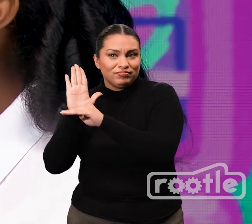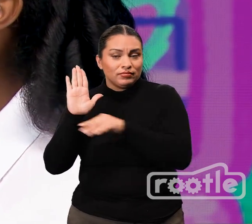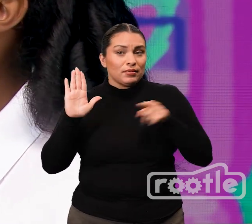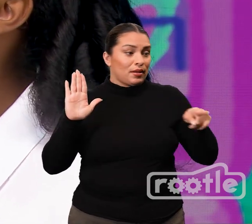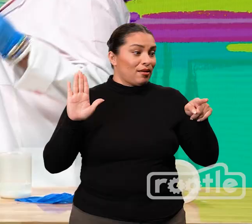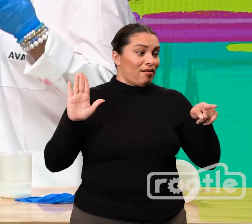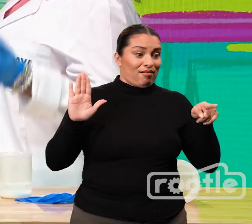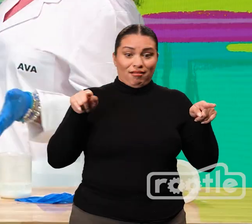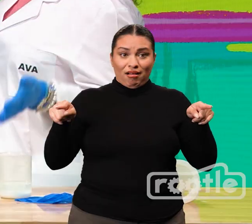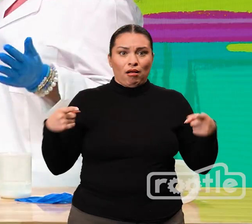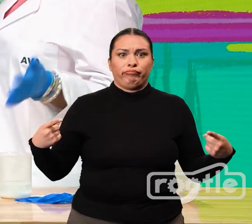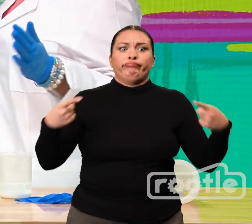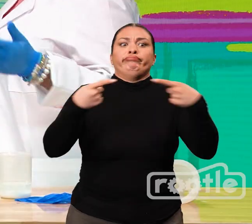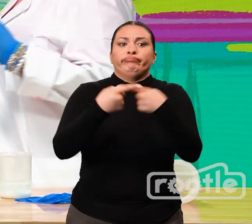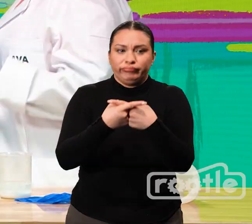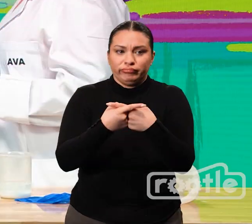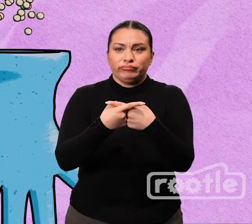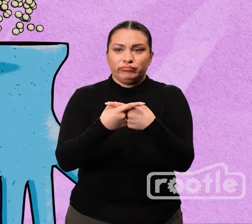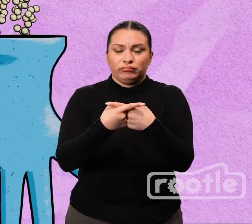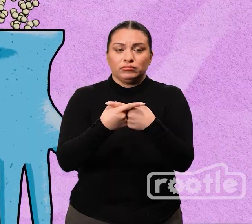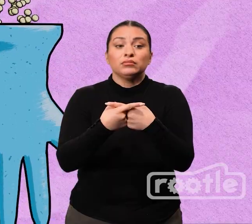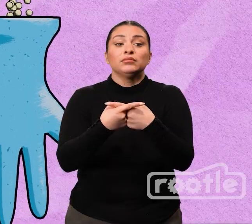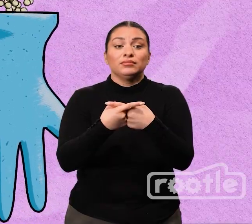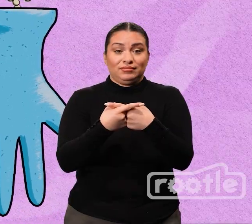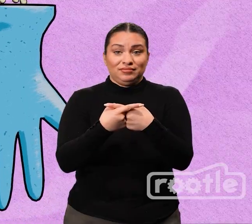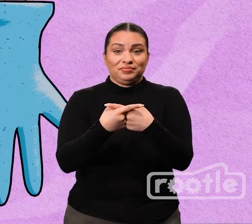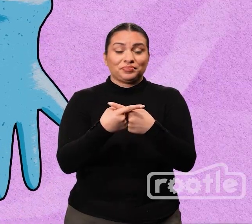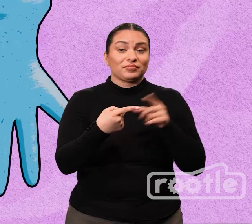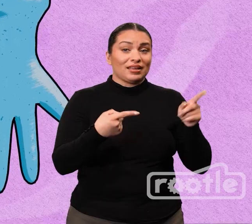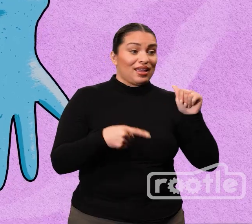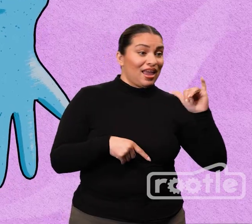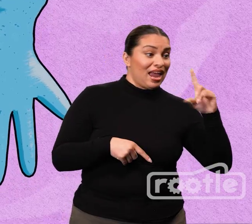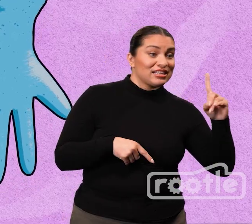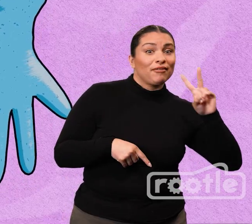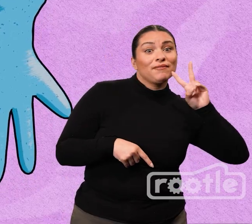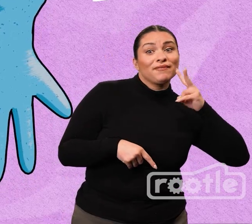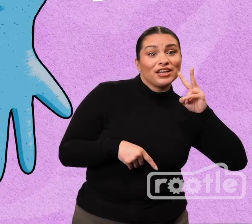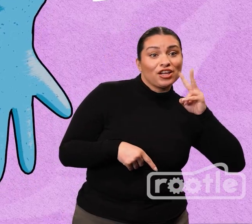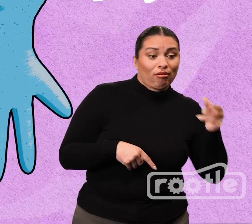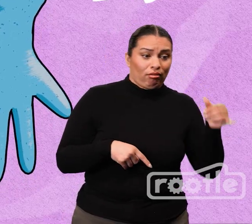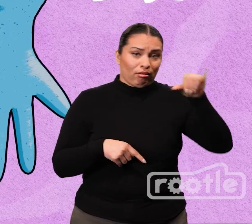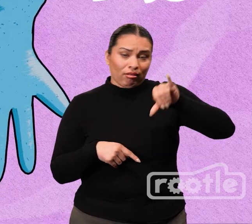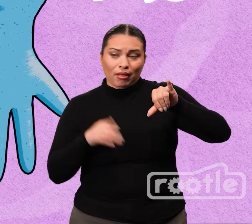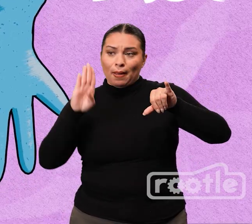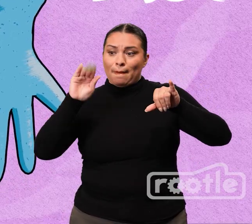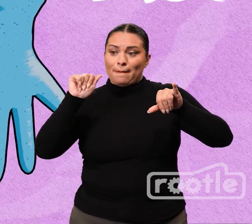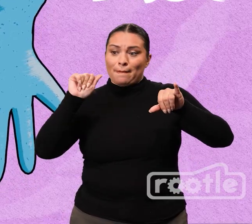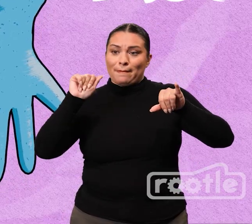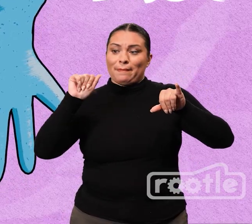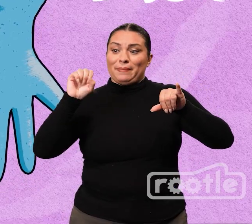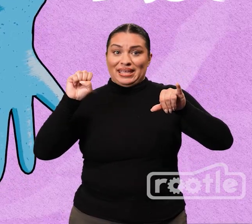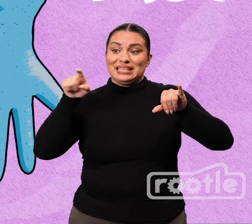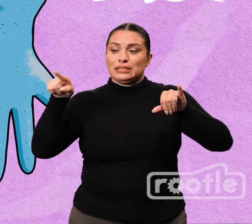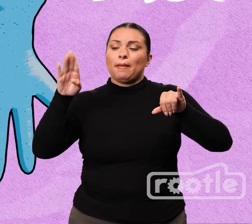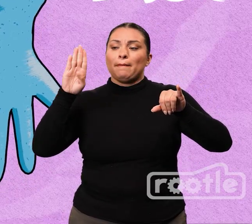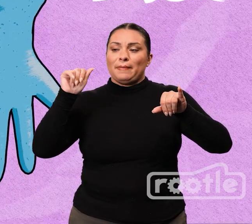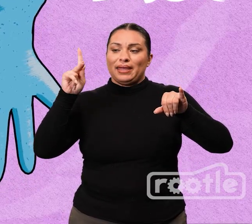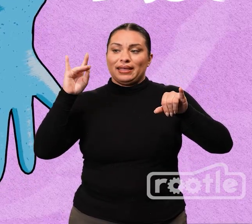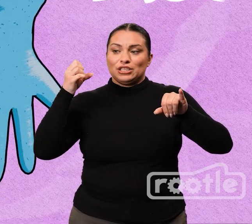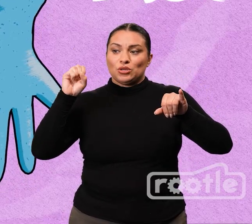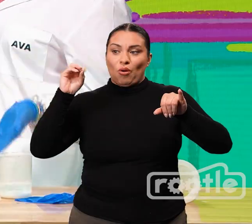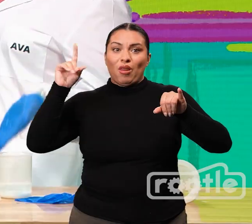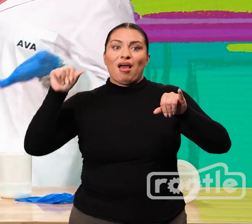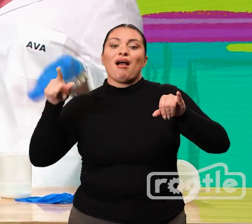opposite than acids. So when we put an acid like vinegar into the beaker and then a base like baking soda into the